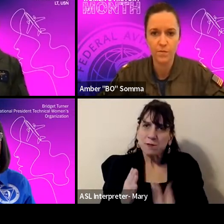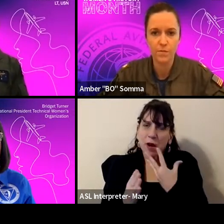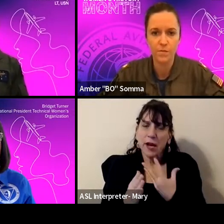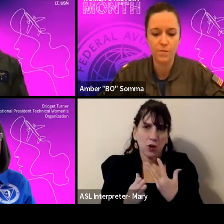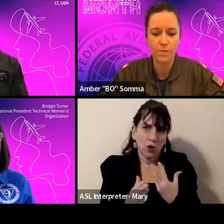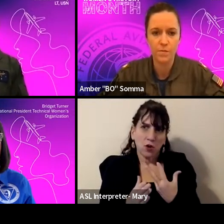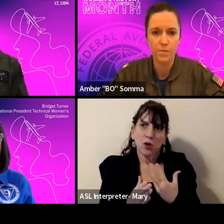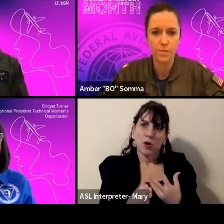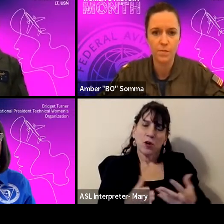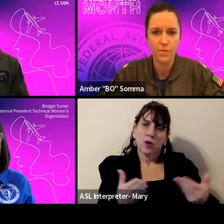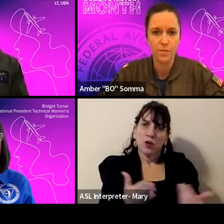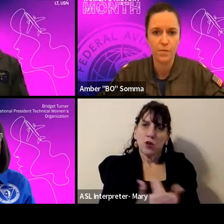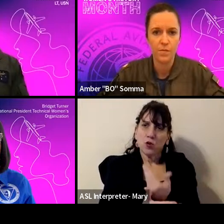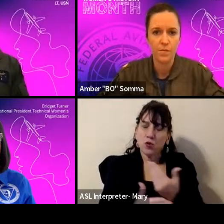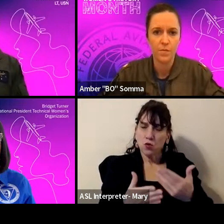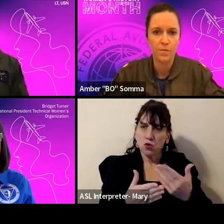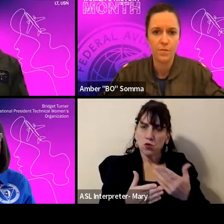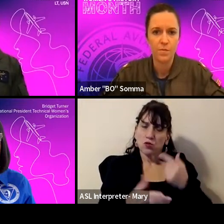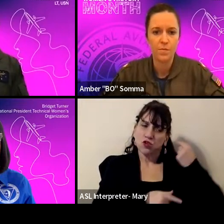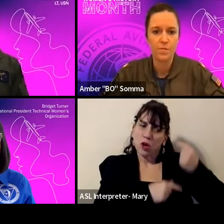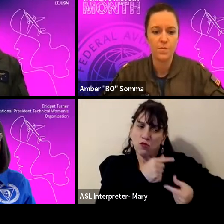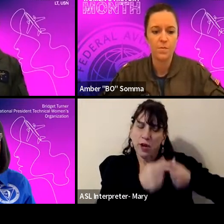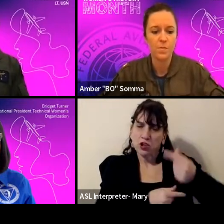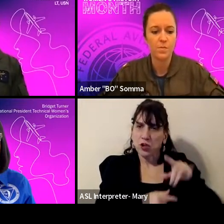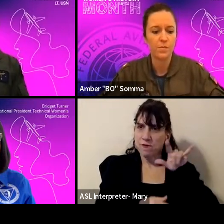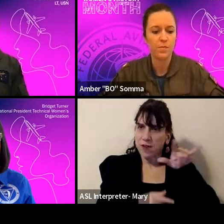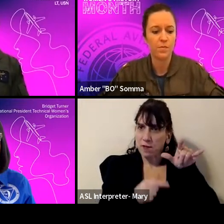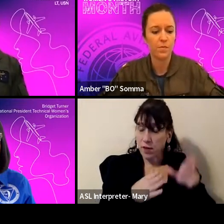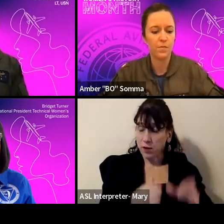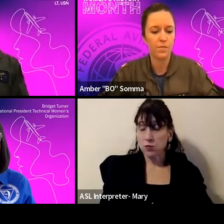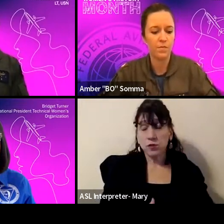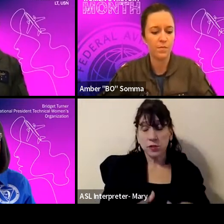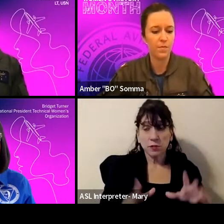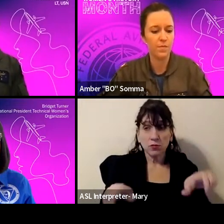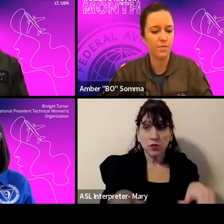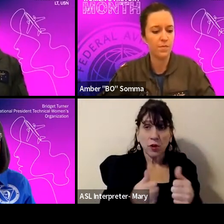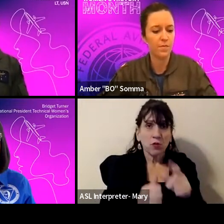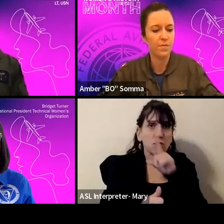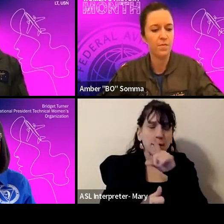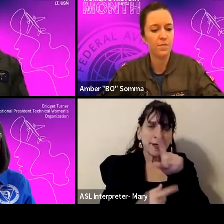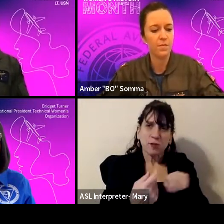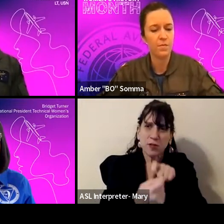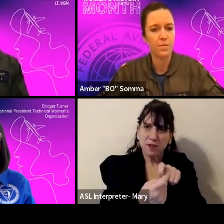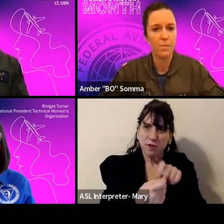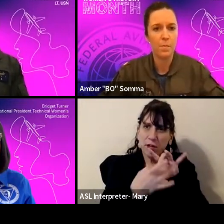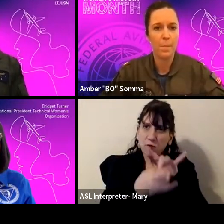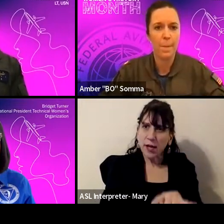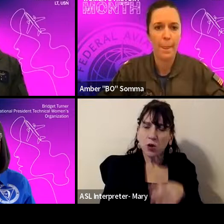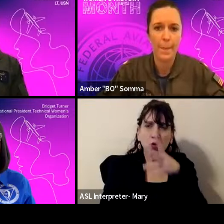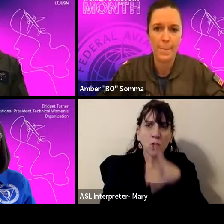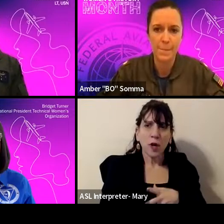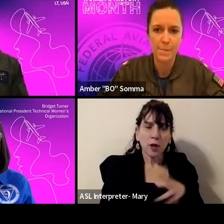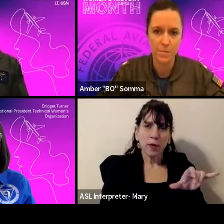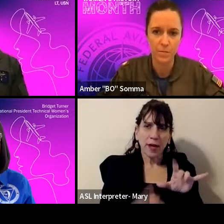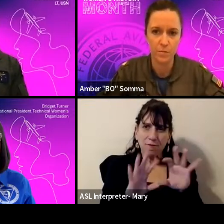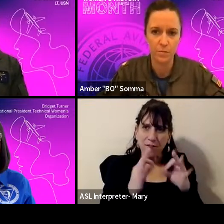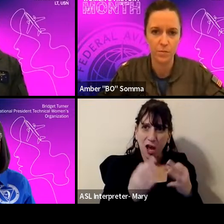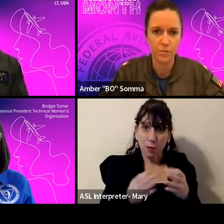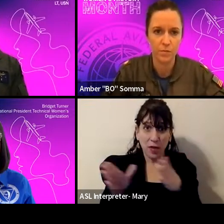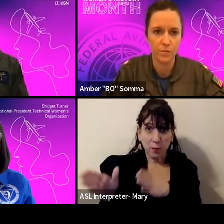generation of aviators. There are challenges that are really specific to women, specifically like family